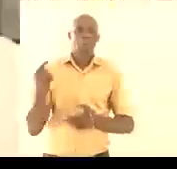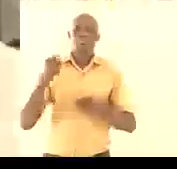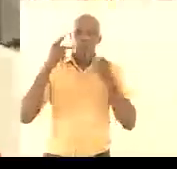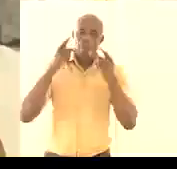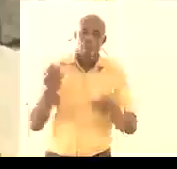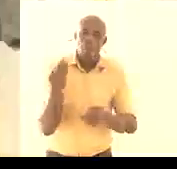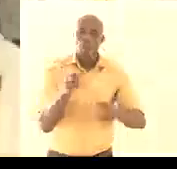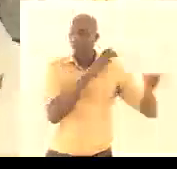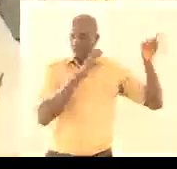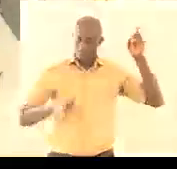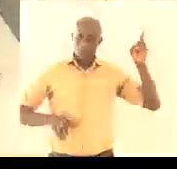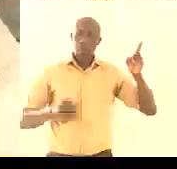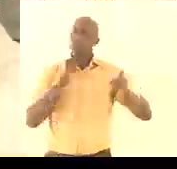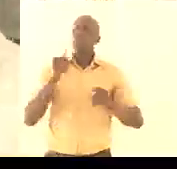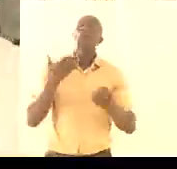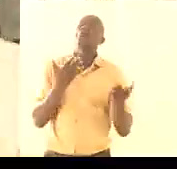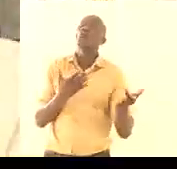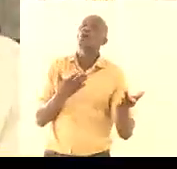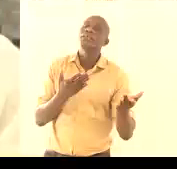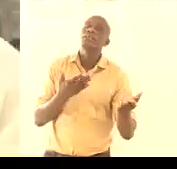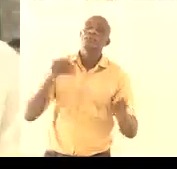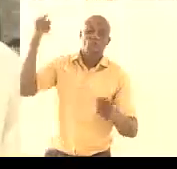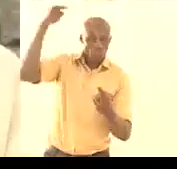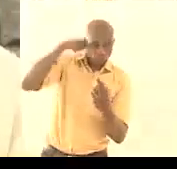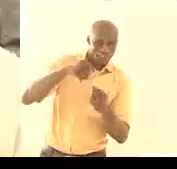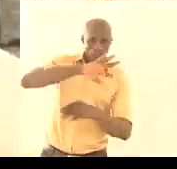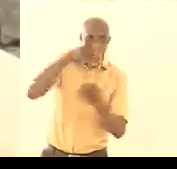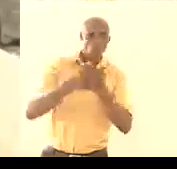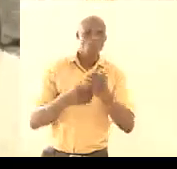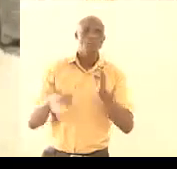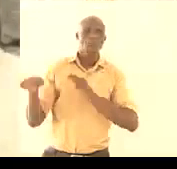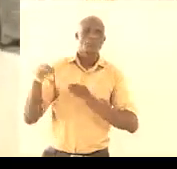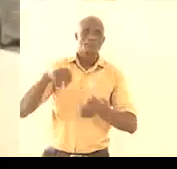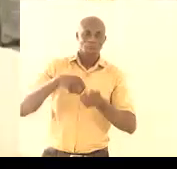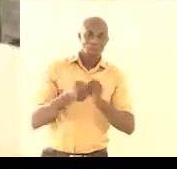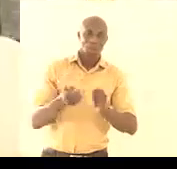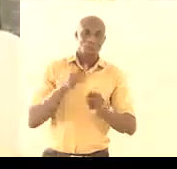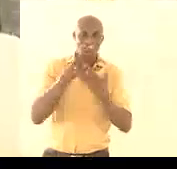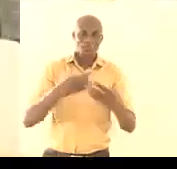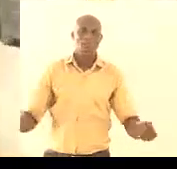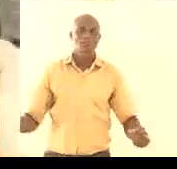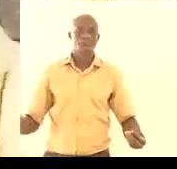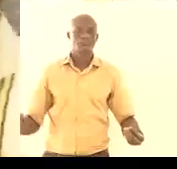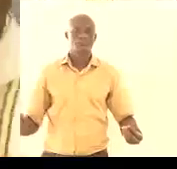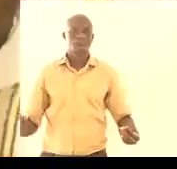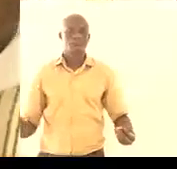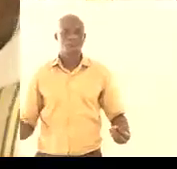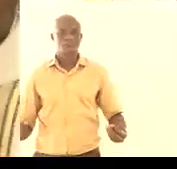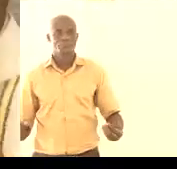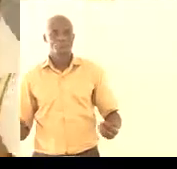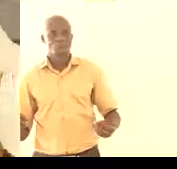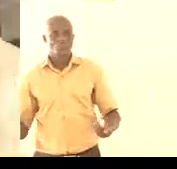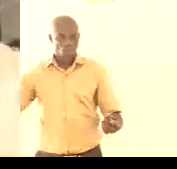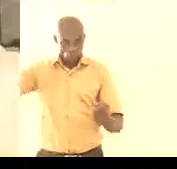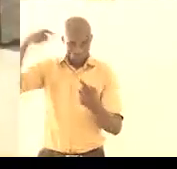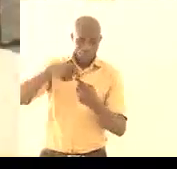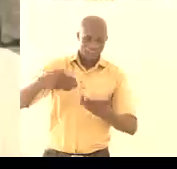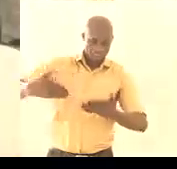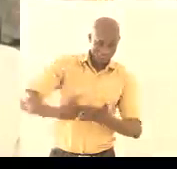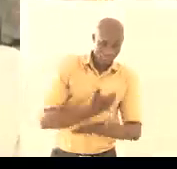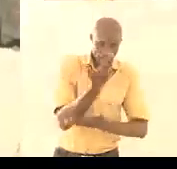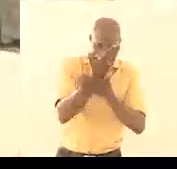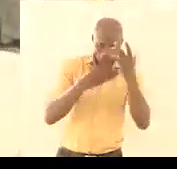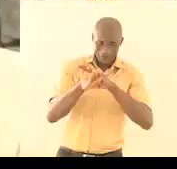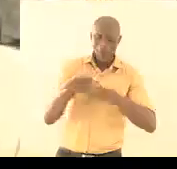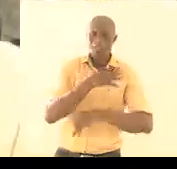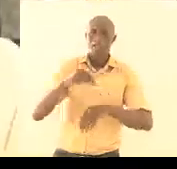The peace of Christ does not wait until all problems are solved. Otherwise, it means until the new heavens